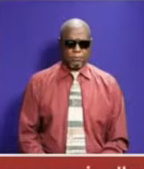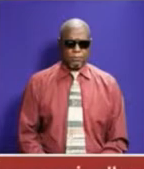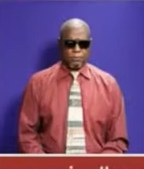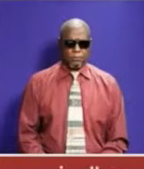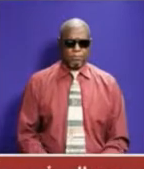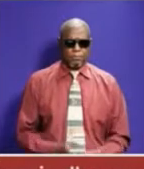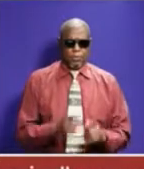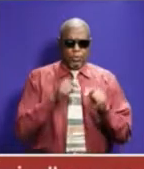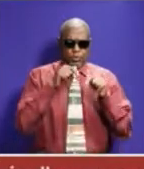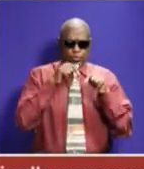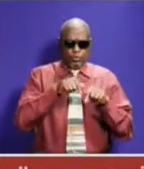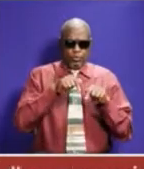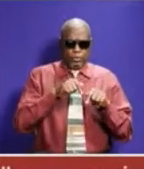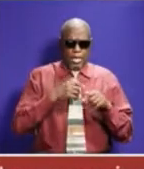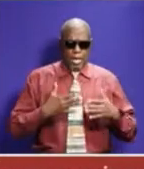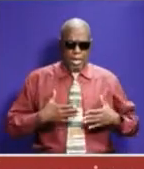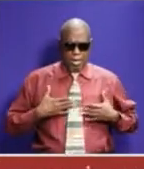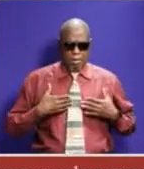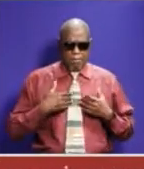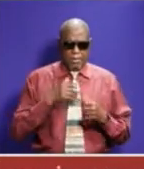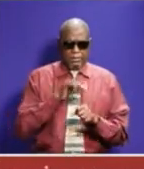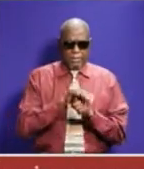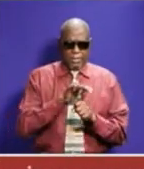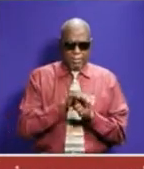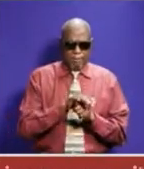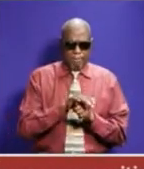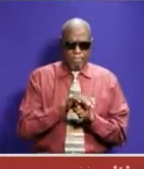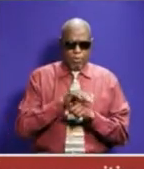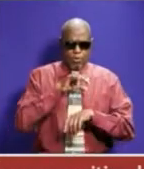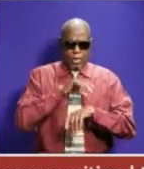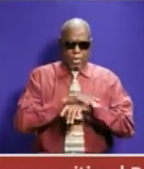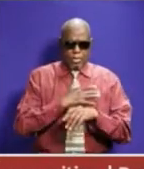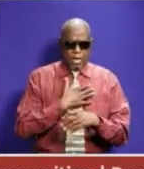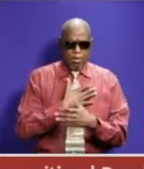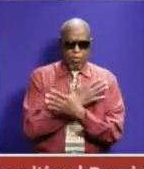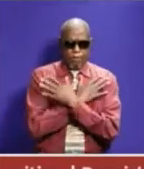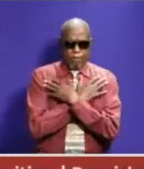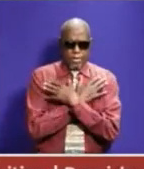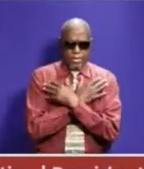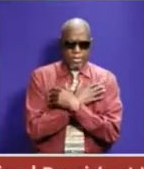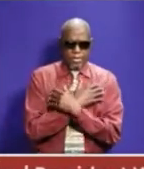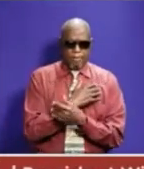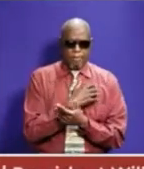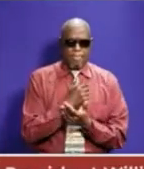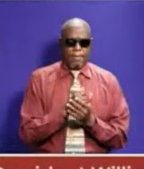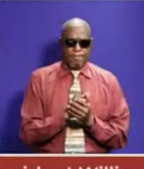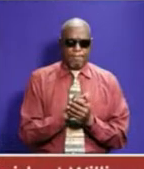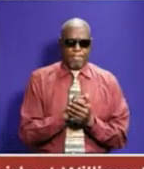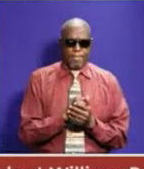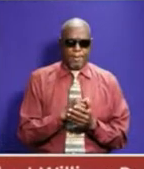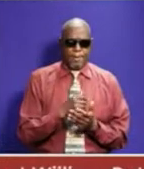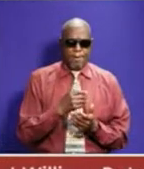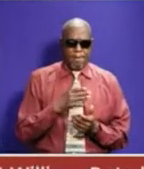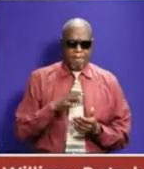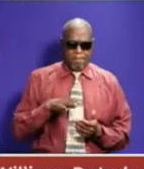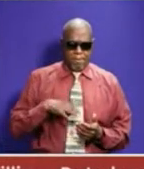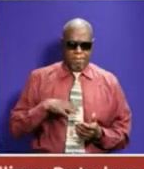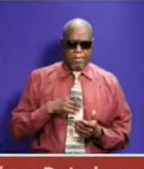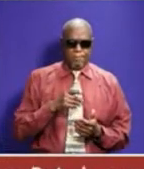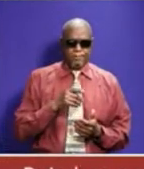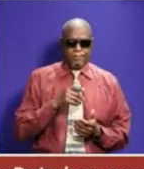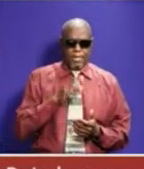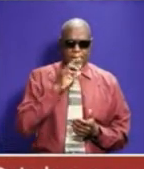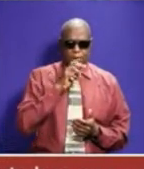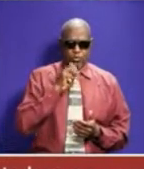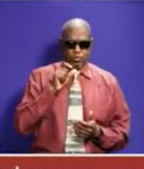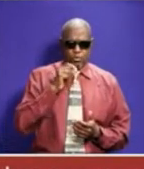Leo tuko na furaha sana. Leo tumepata rafiki wetu Mama Rachel Ruto, First Lady of